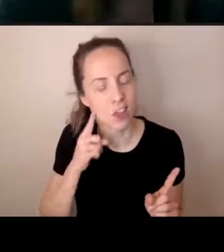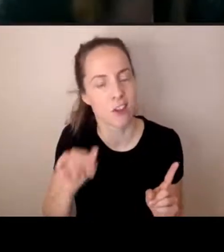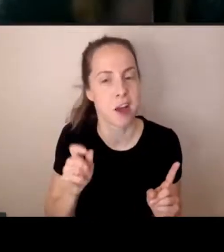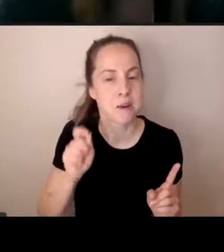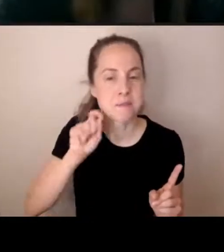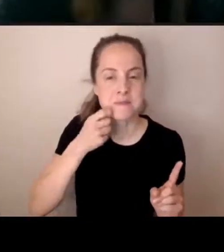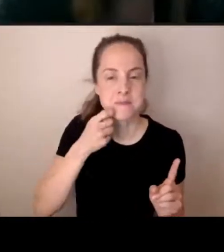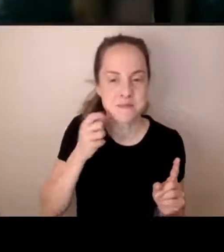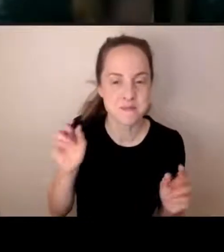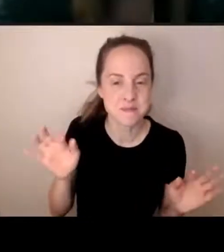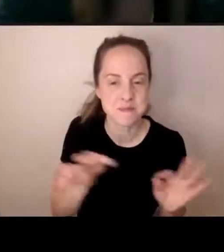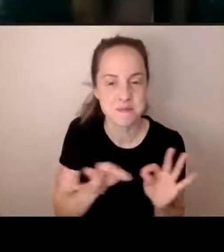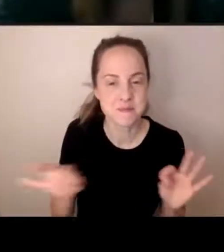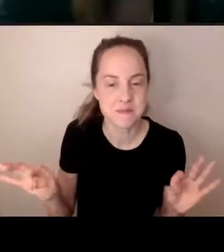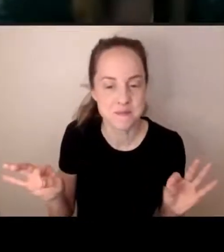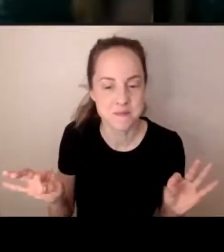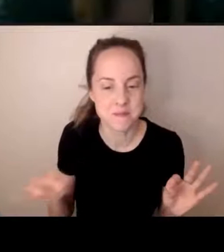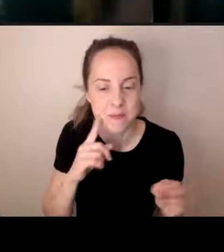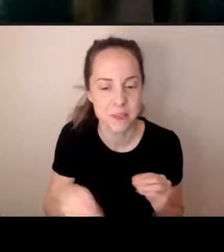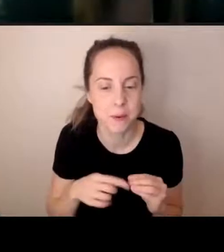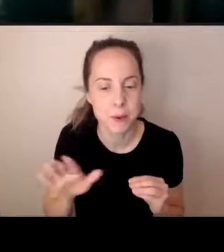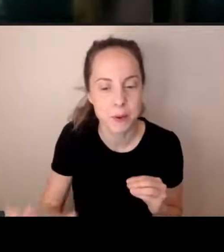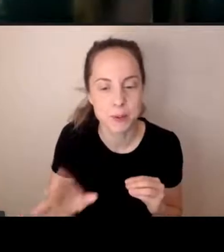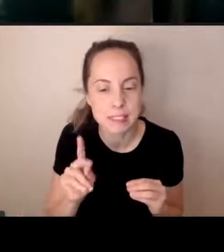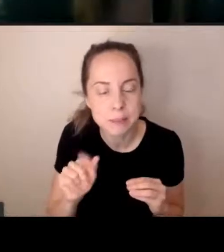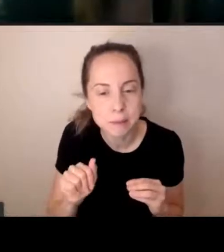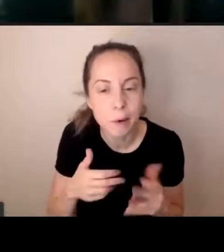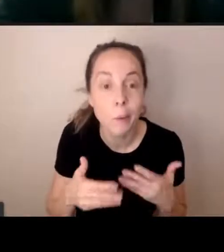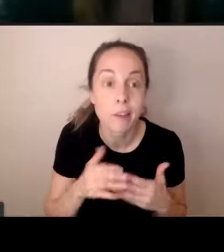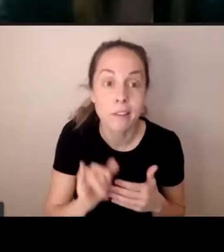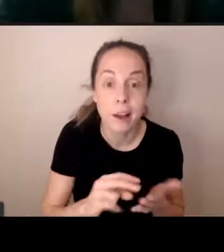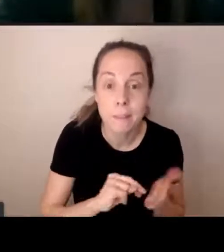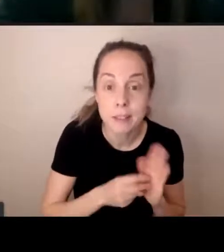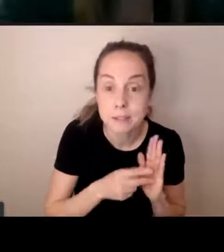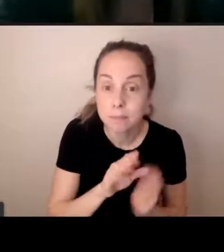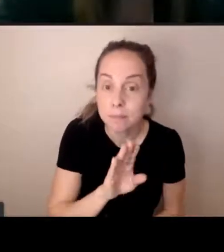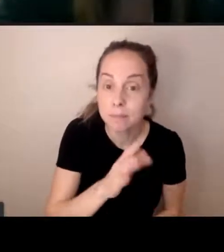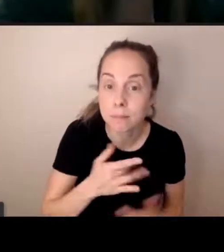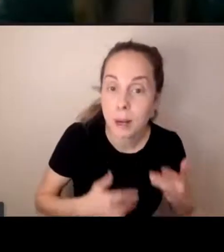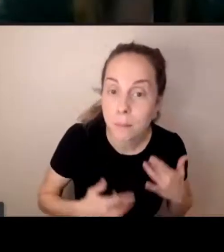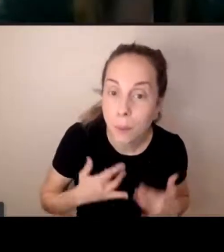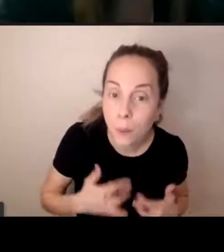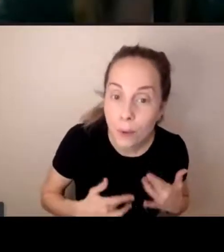think about your disability, whether it's bipolar disorder or